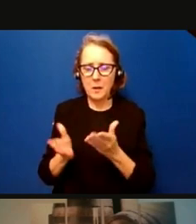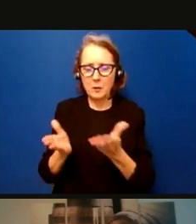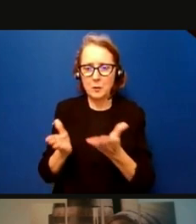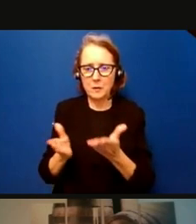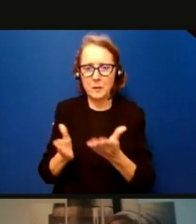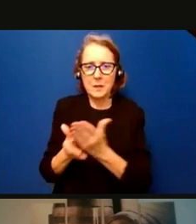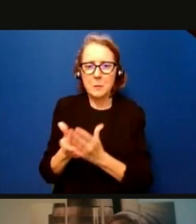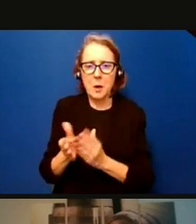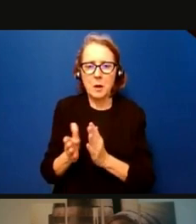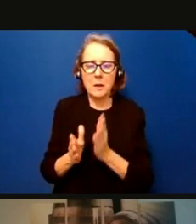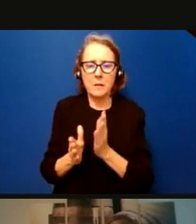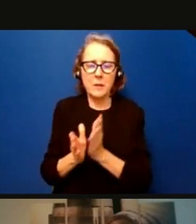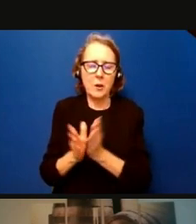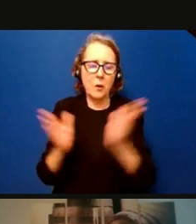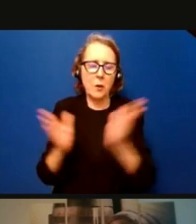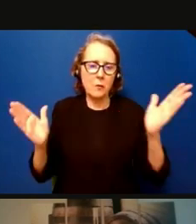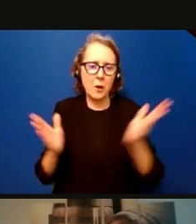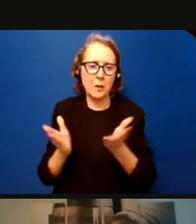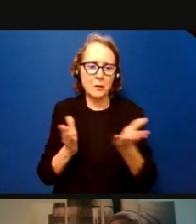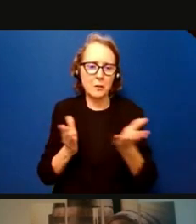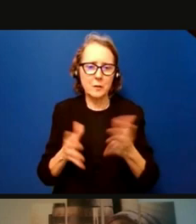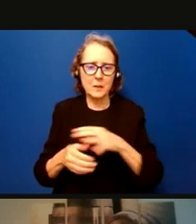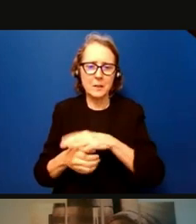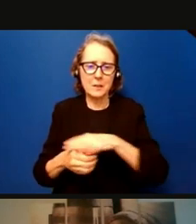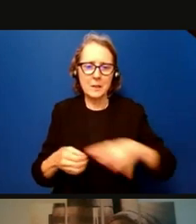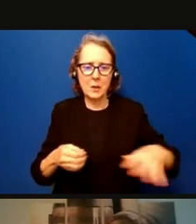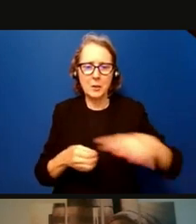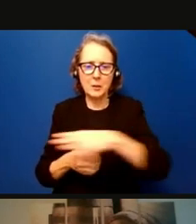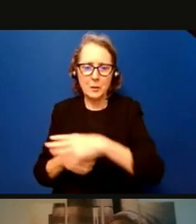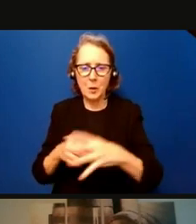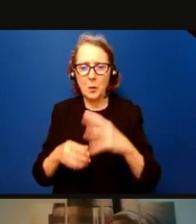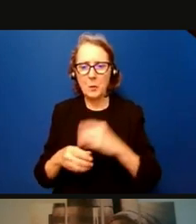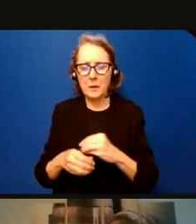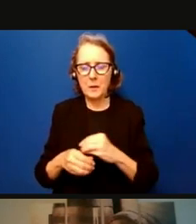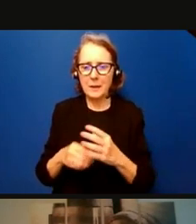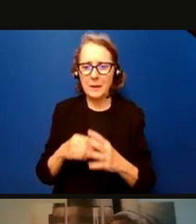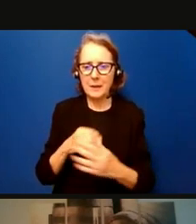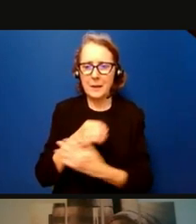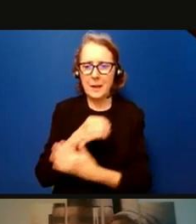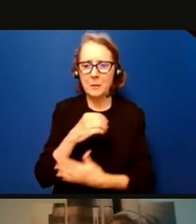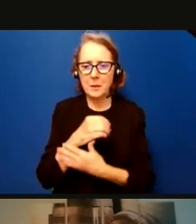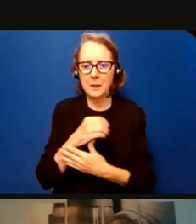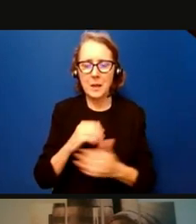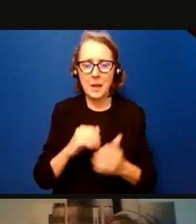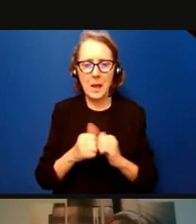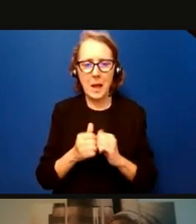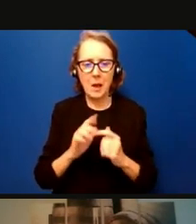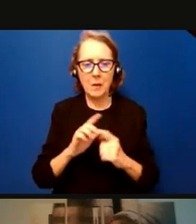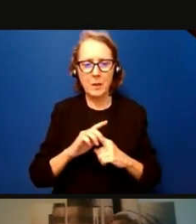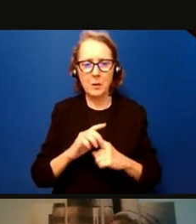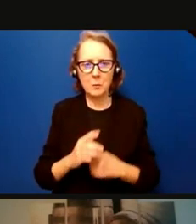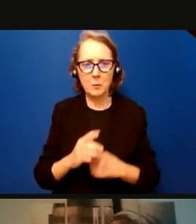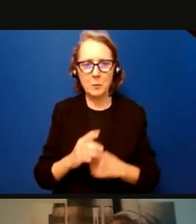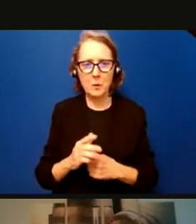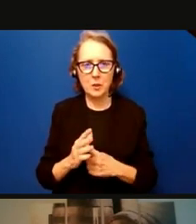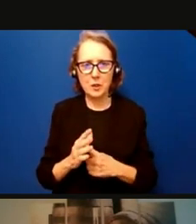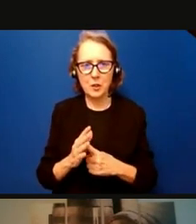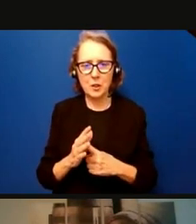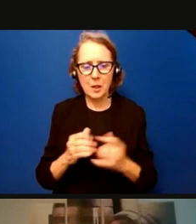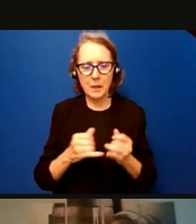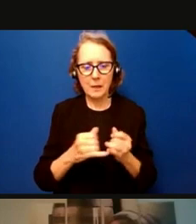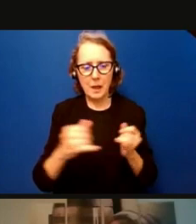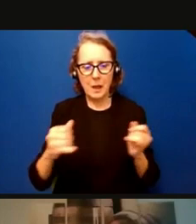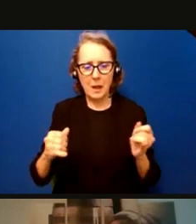overall service territory within that county. How those original lines were drawn,